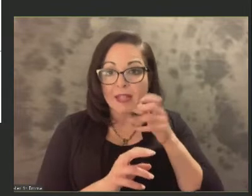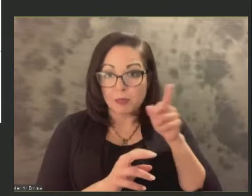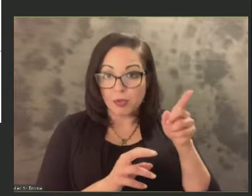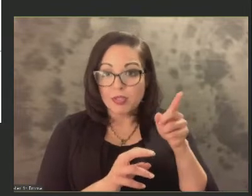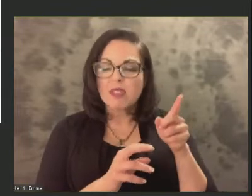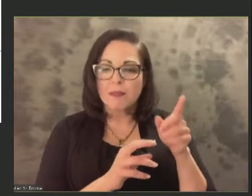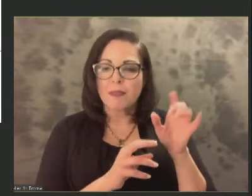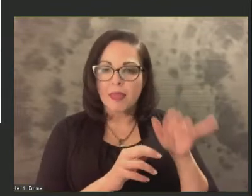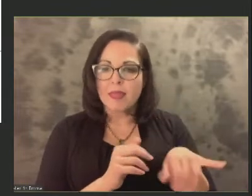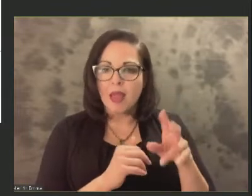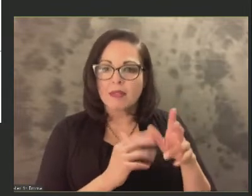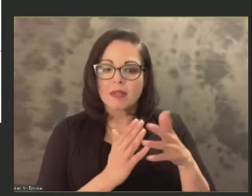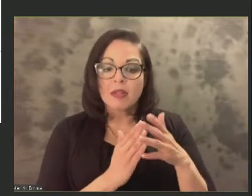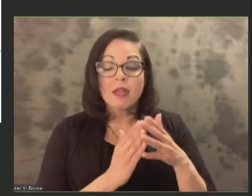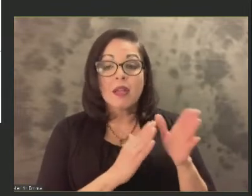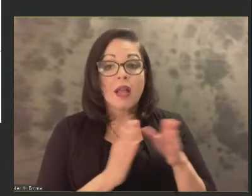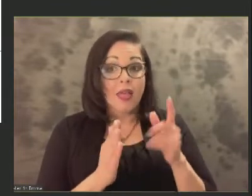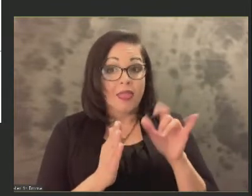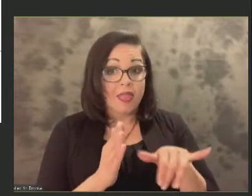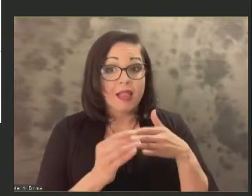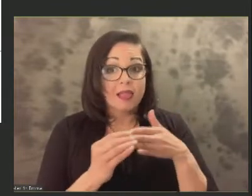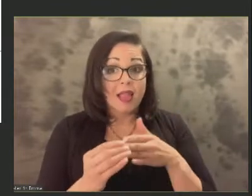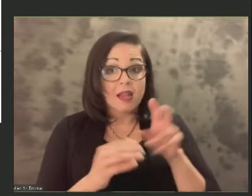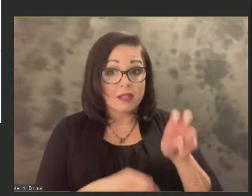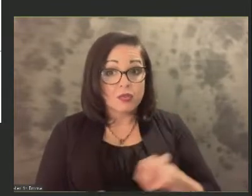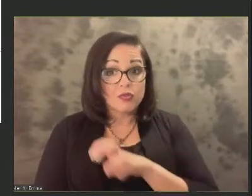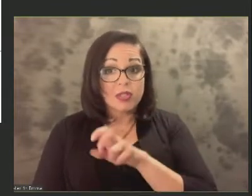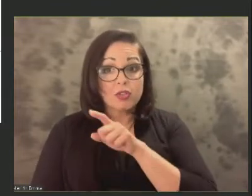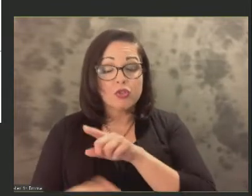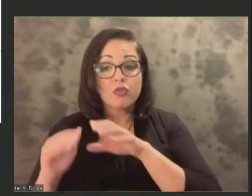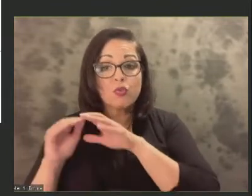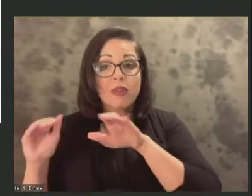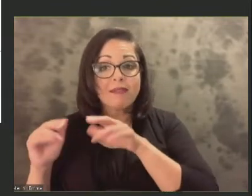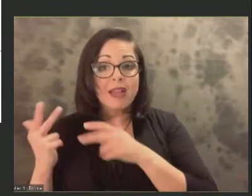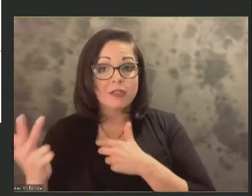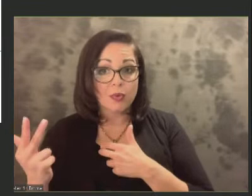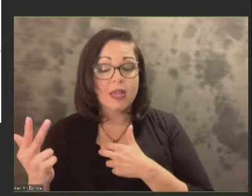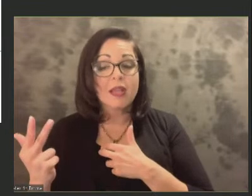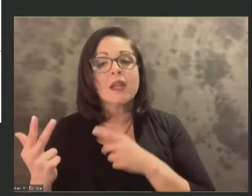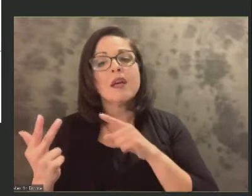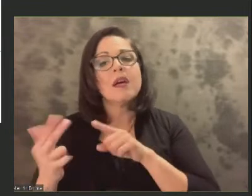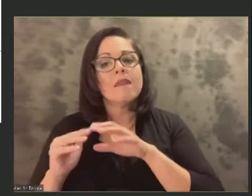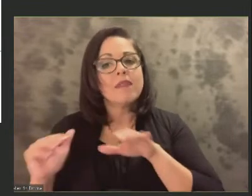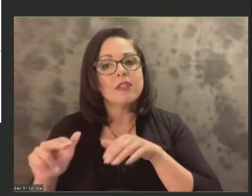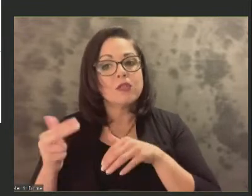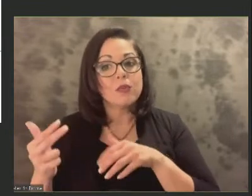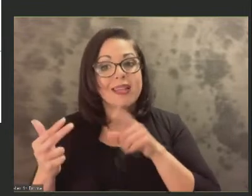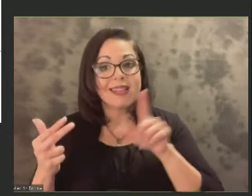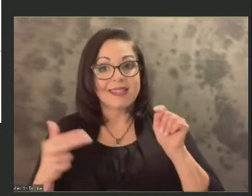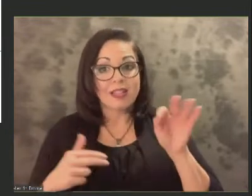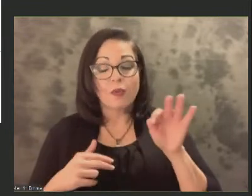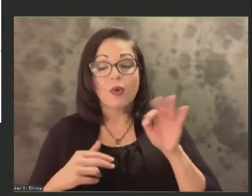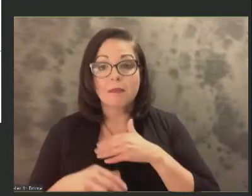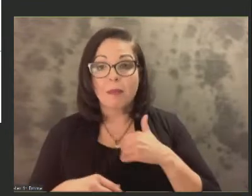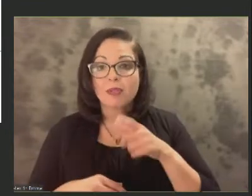this actually led us to phase 3. Under the phase 3, the task force members were able